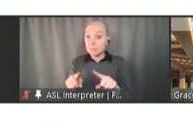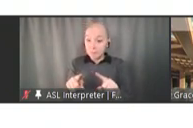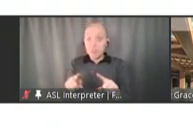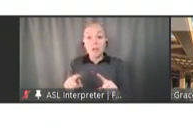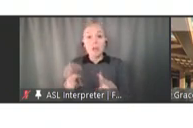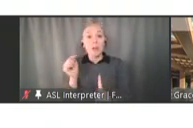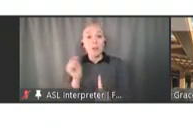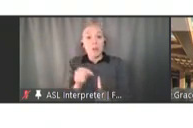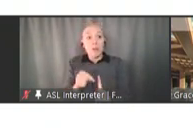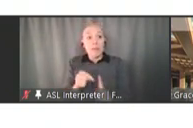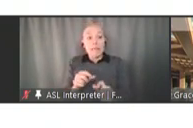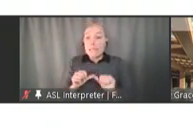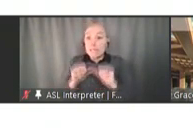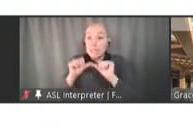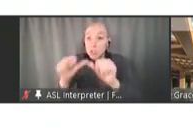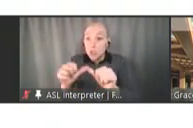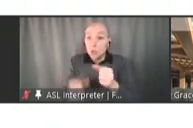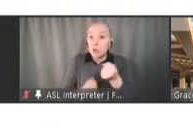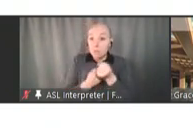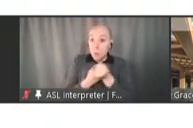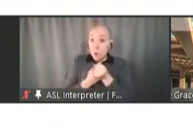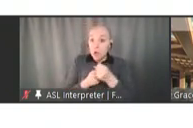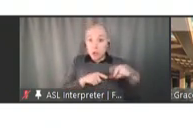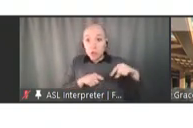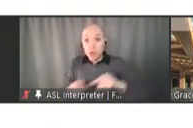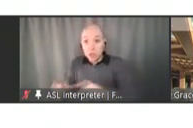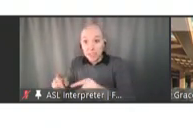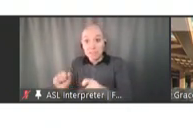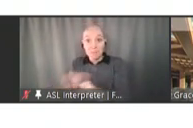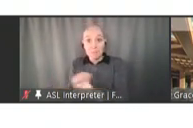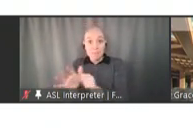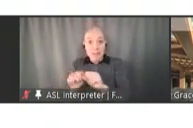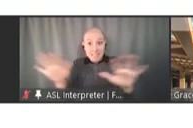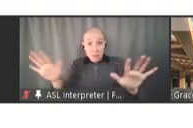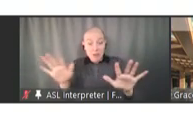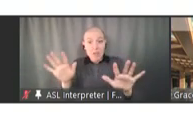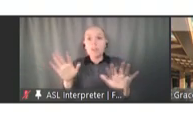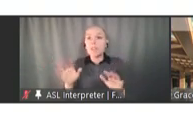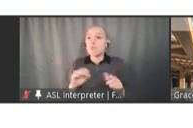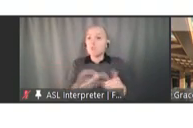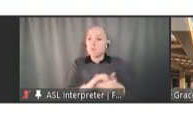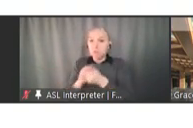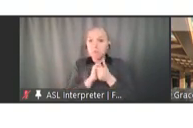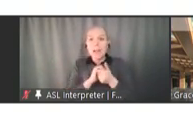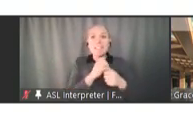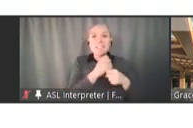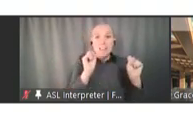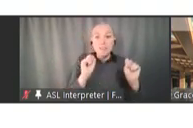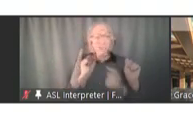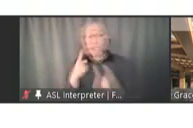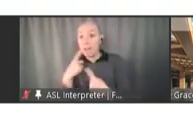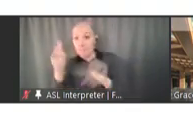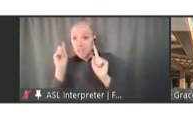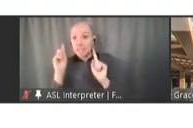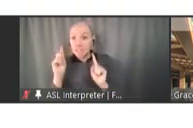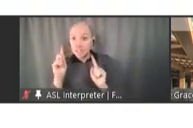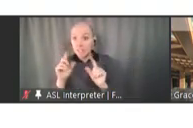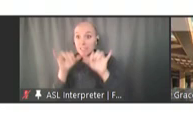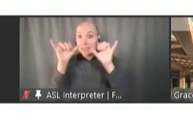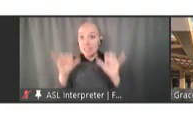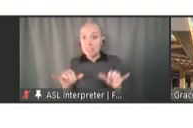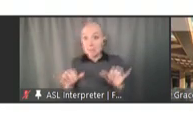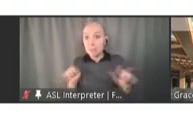inter-pandemic support of many of our safety and effectiveness systems can wane as interest wanes over time.